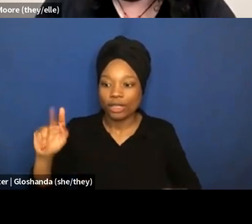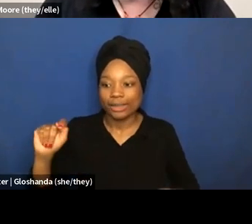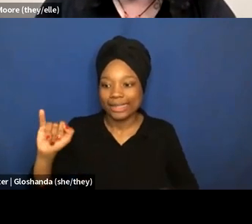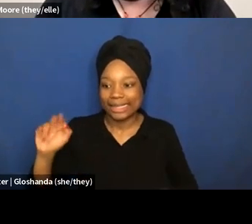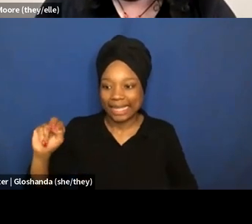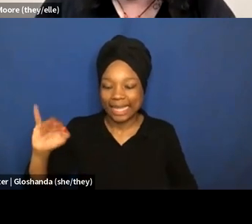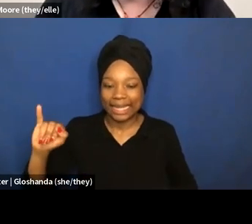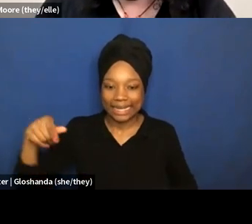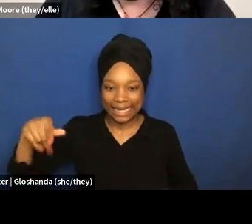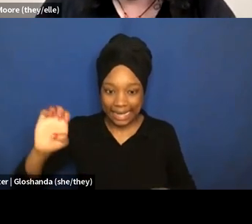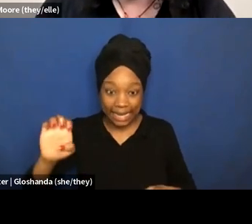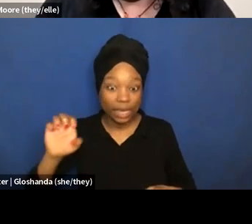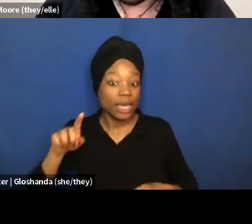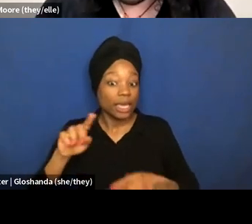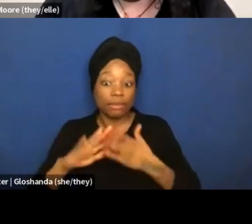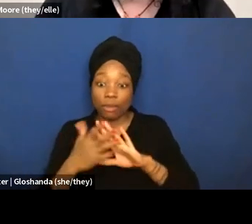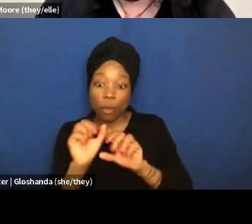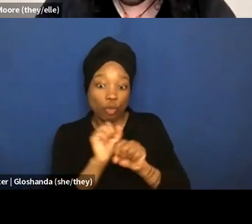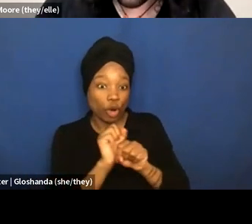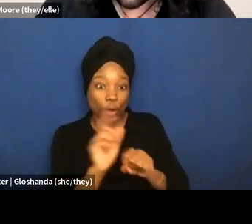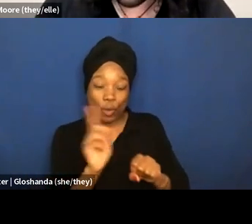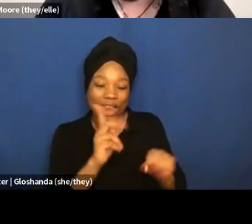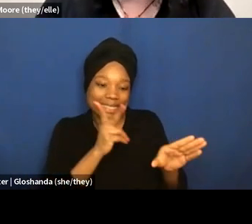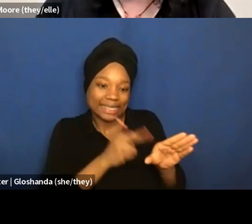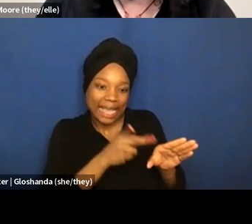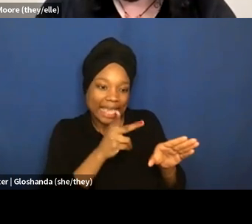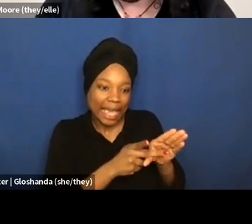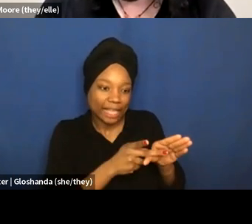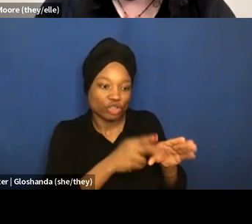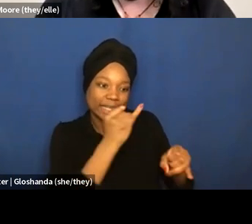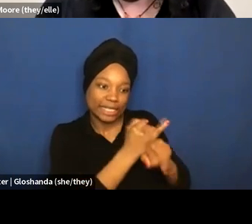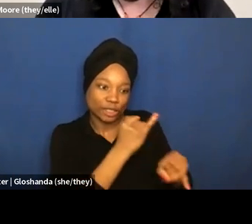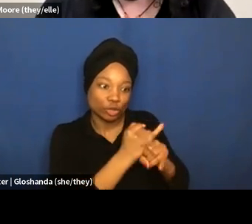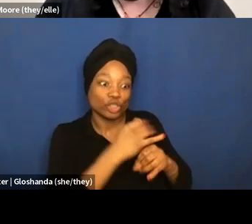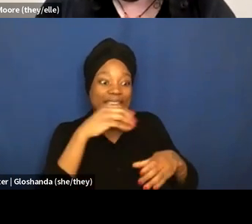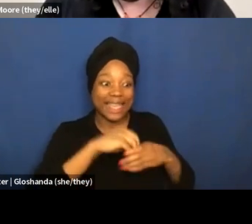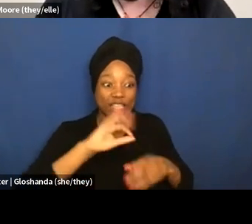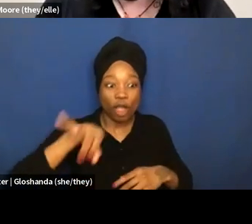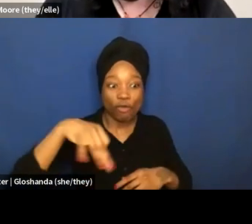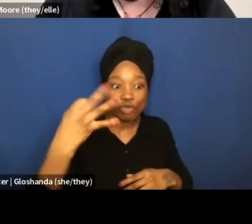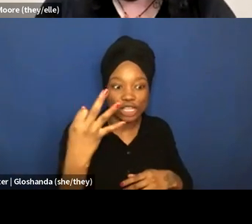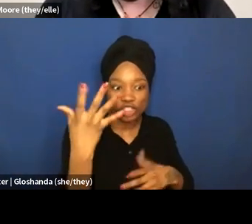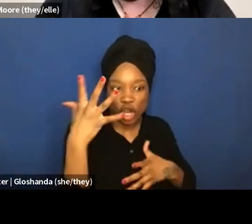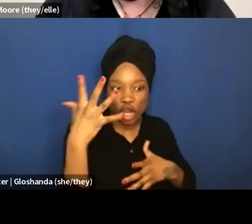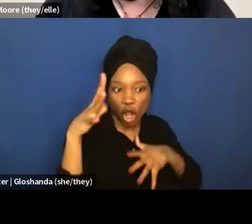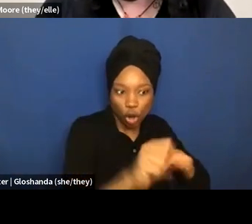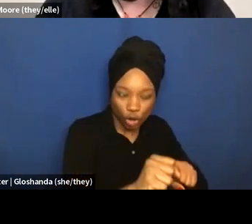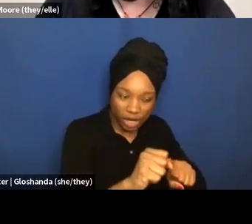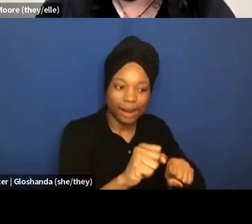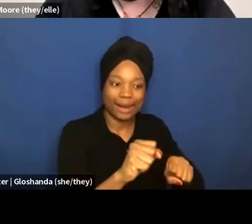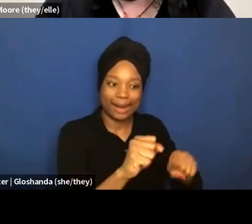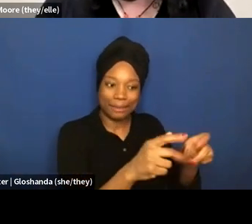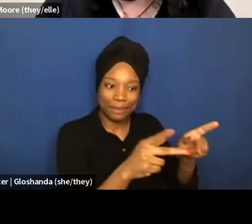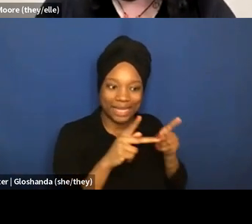at a psychiatric institution in the French colonially occupied Algeria.